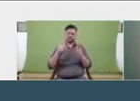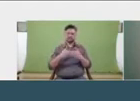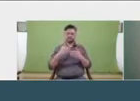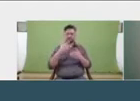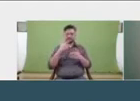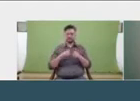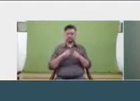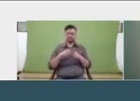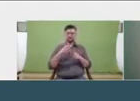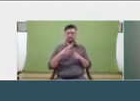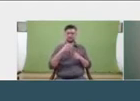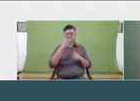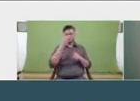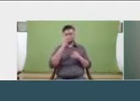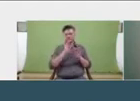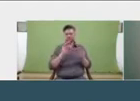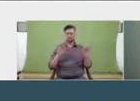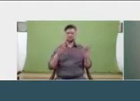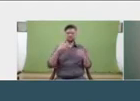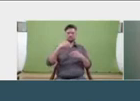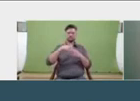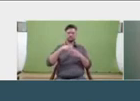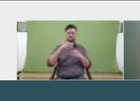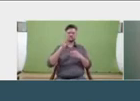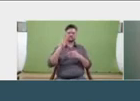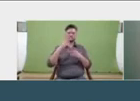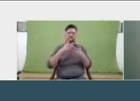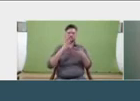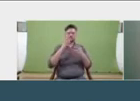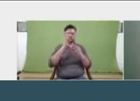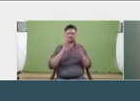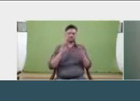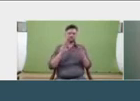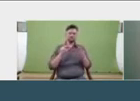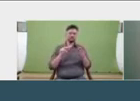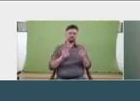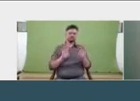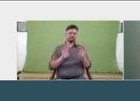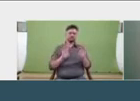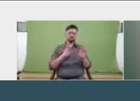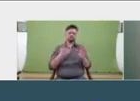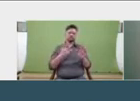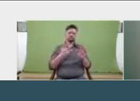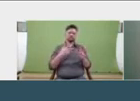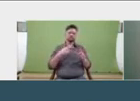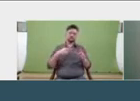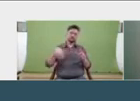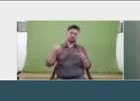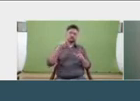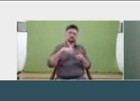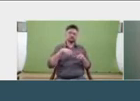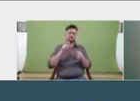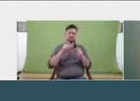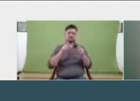because of my personal belief that everybody has the right to the same content we often do that in school